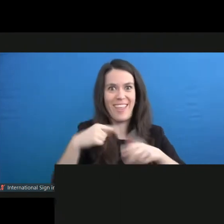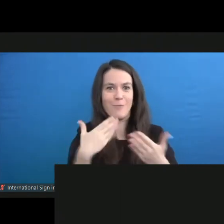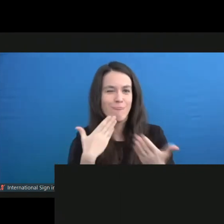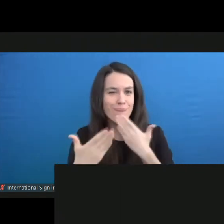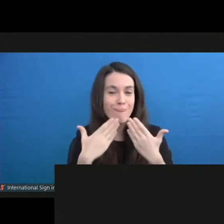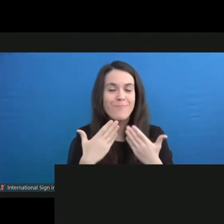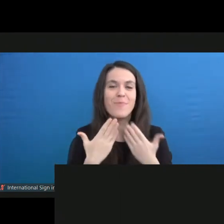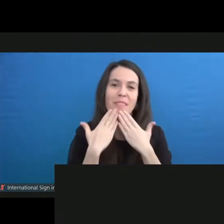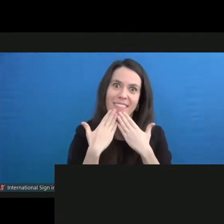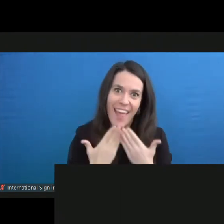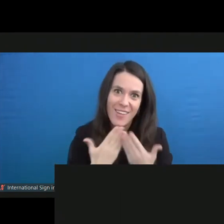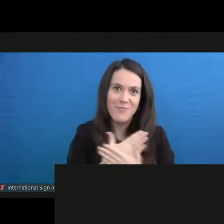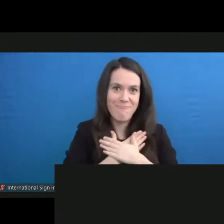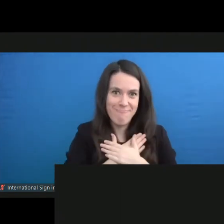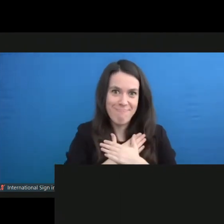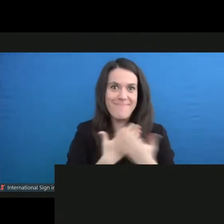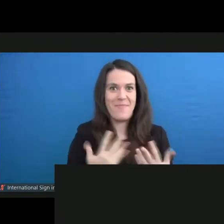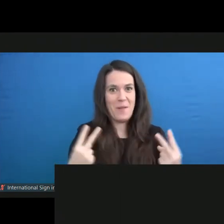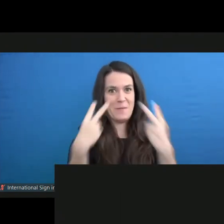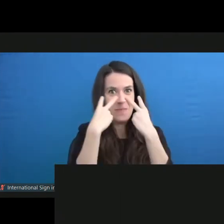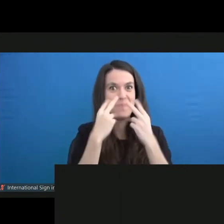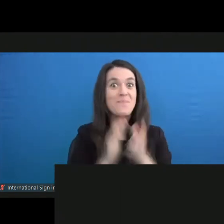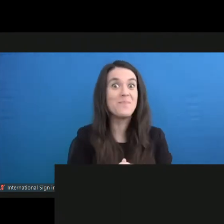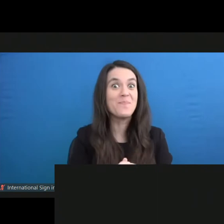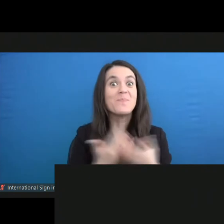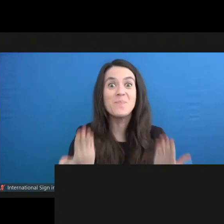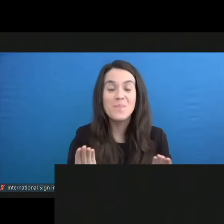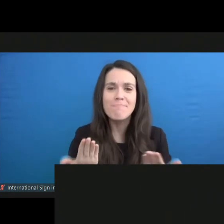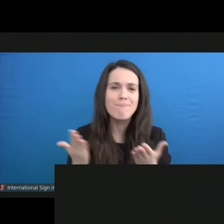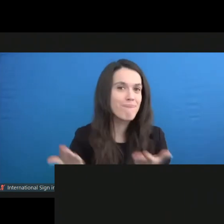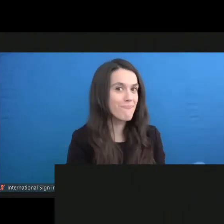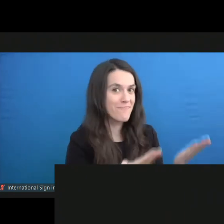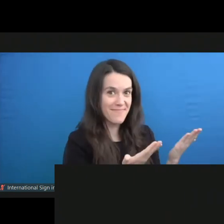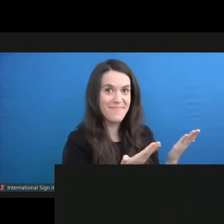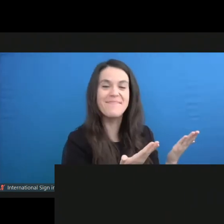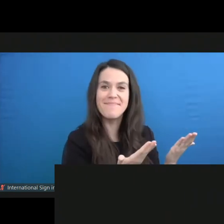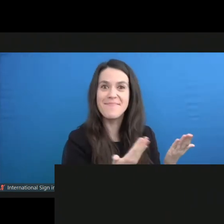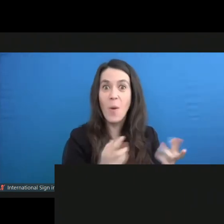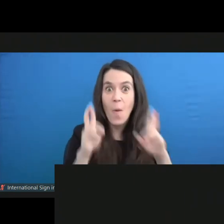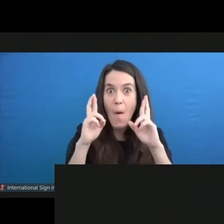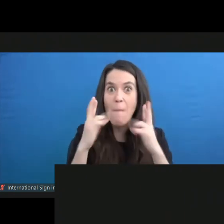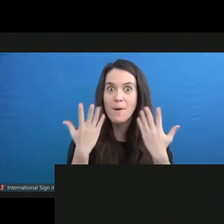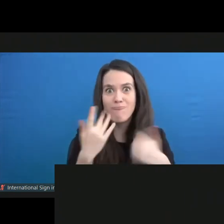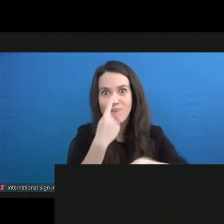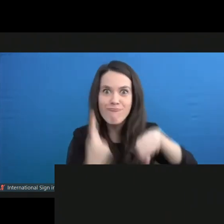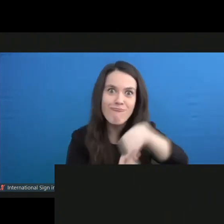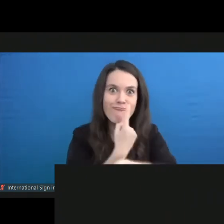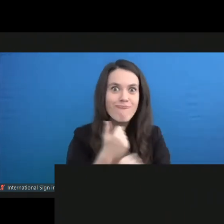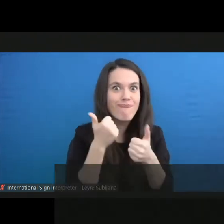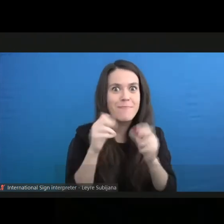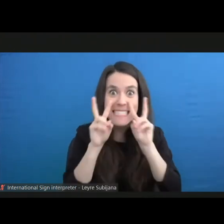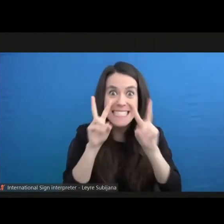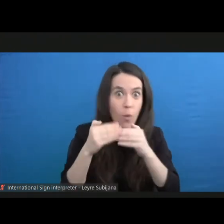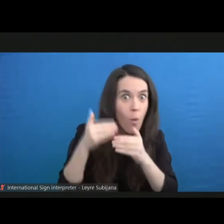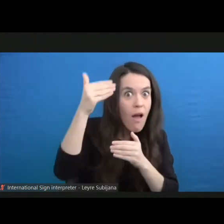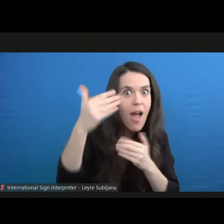have you with us today. Without further ado, I wish you well and look forward to seeing you online and on the conference platform.